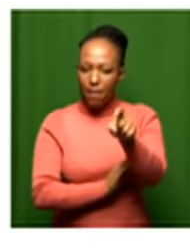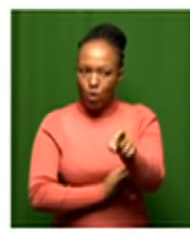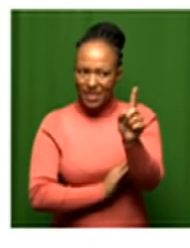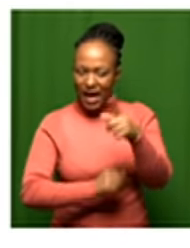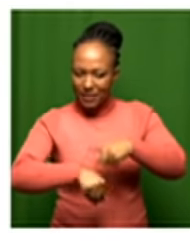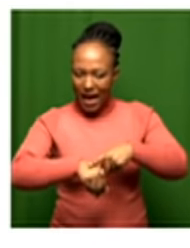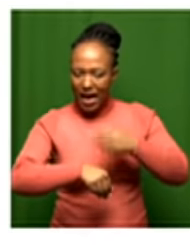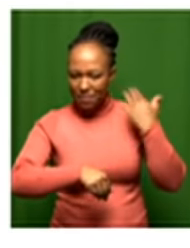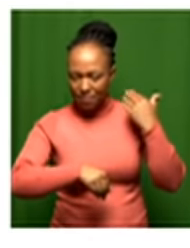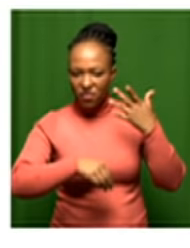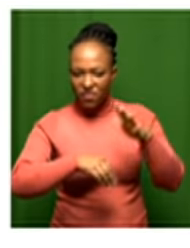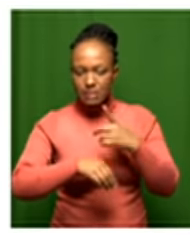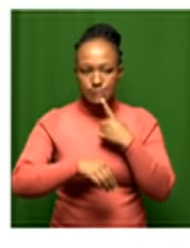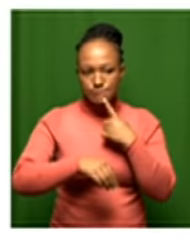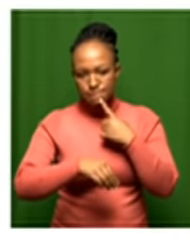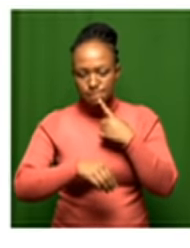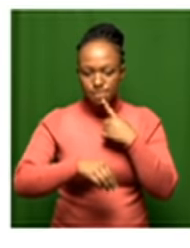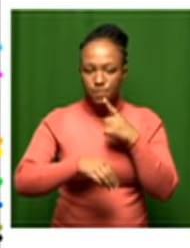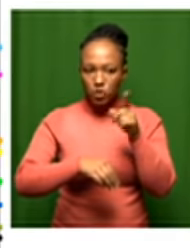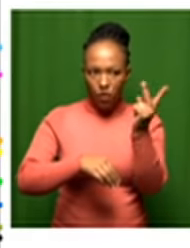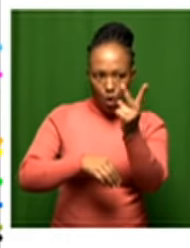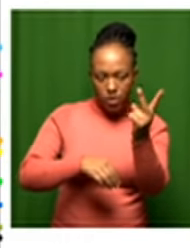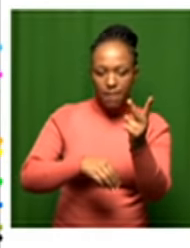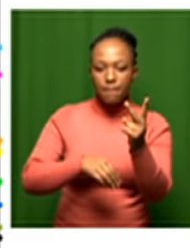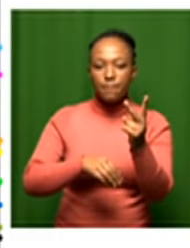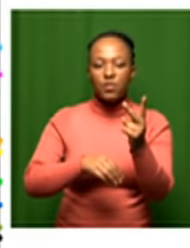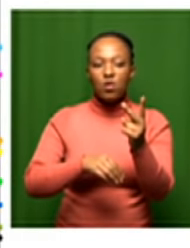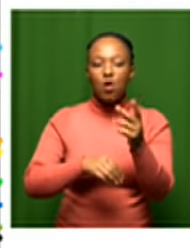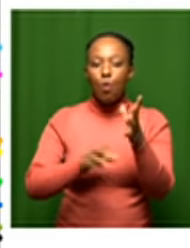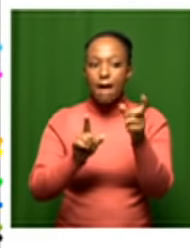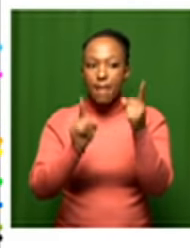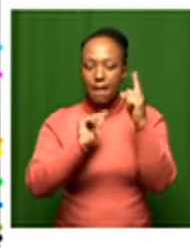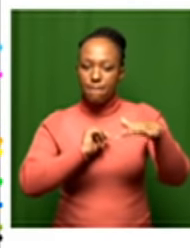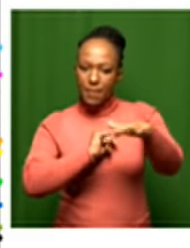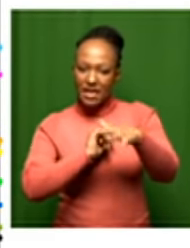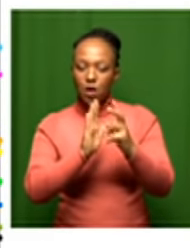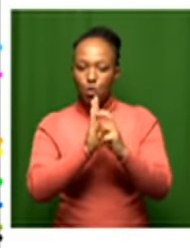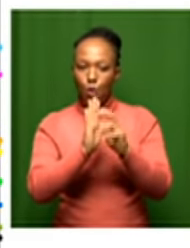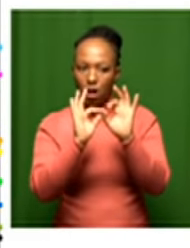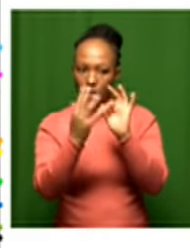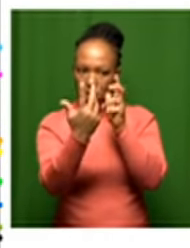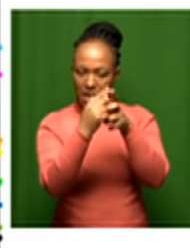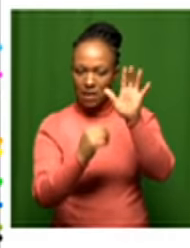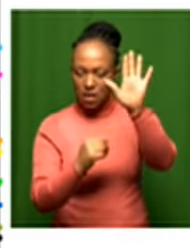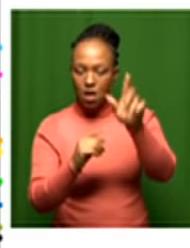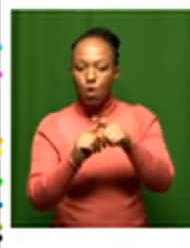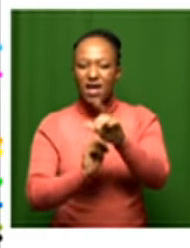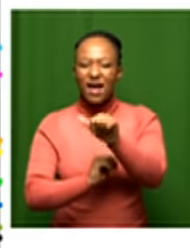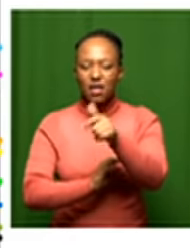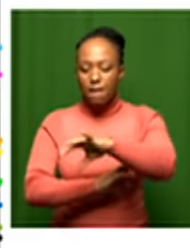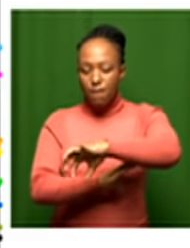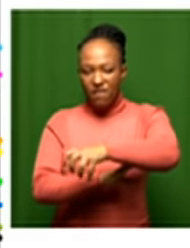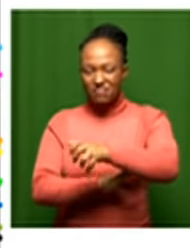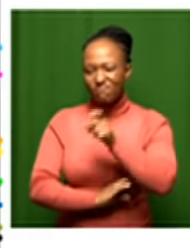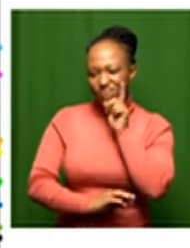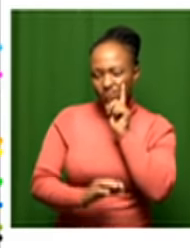at differentiated approach for hotspots, or even the province that were seeing these sharp rises, and